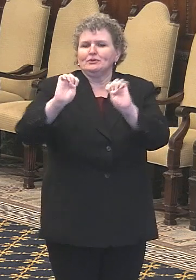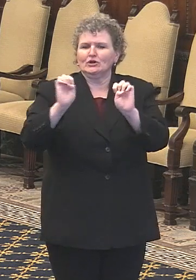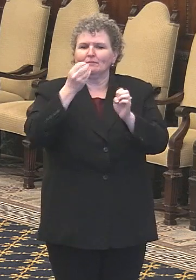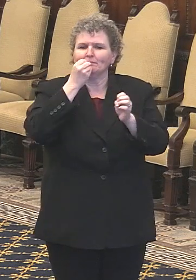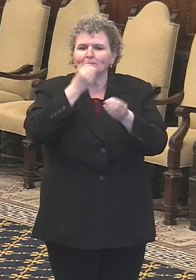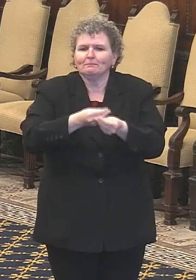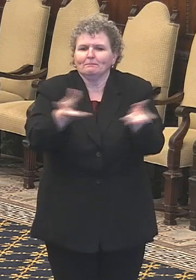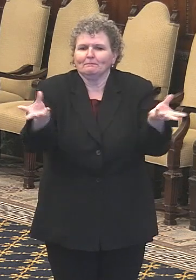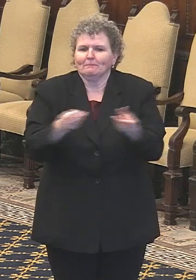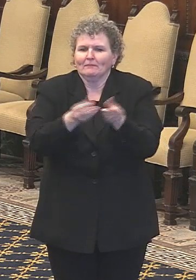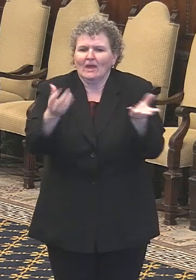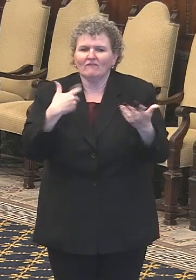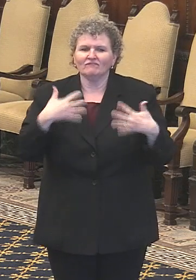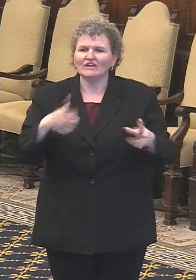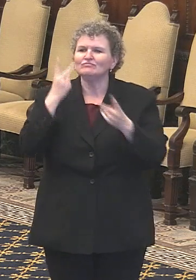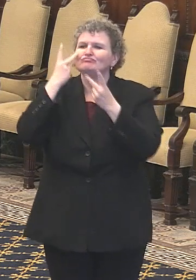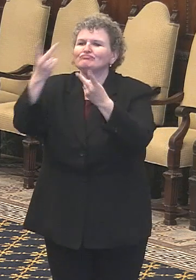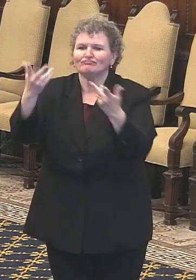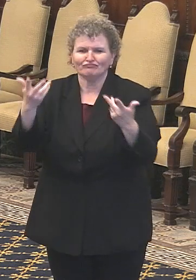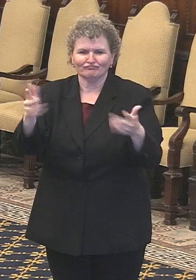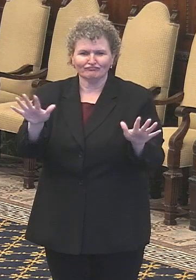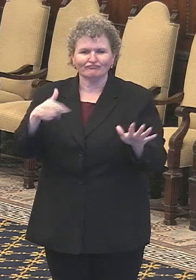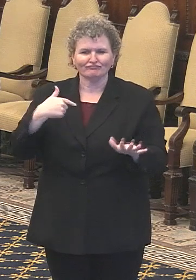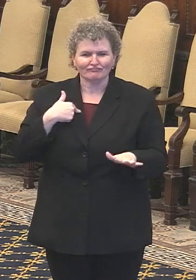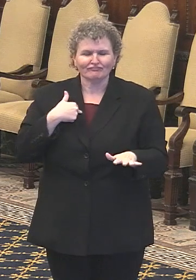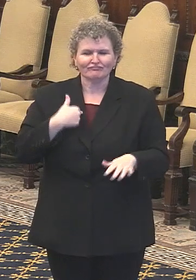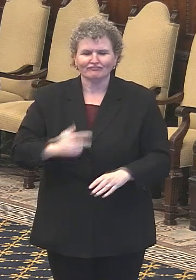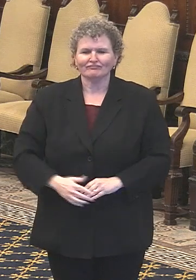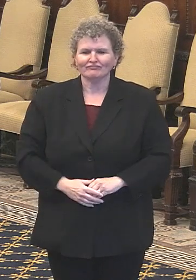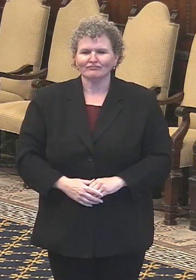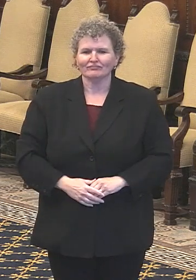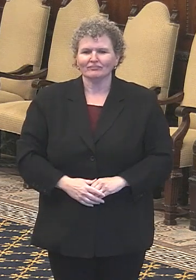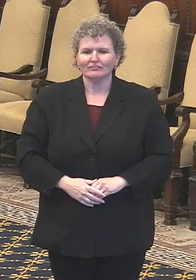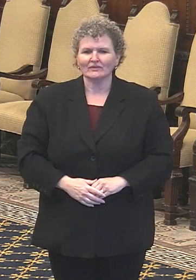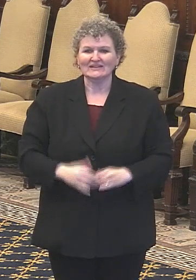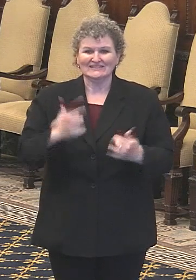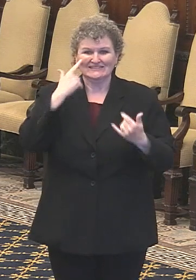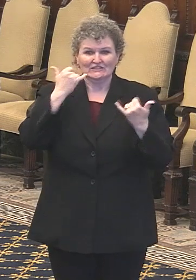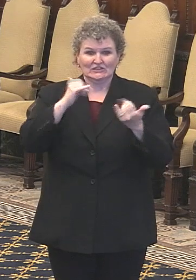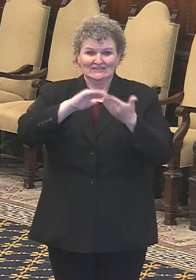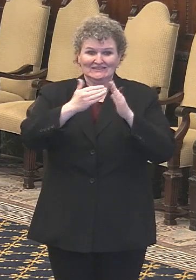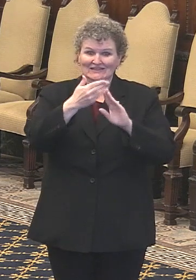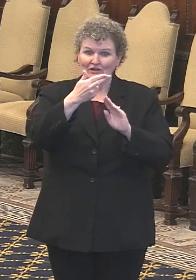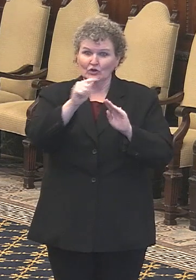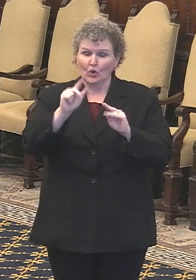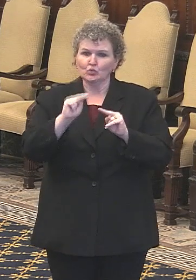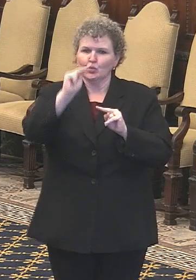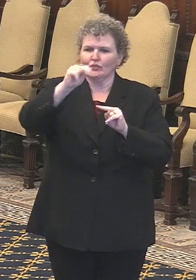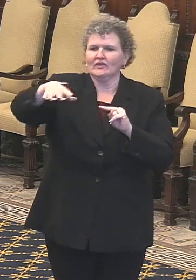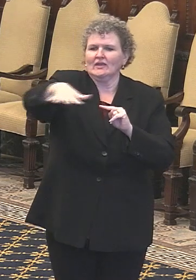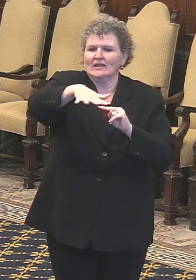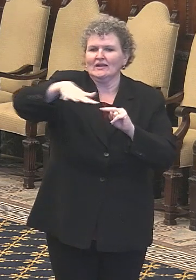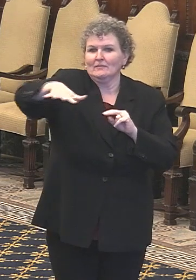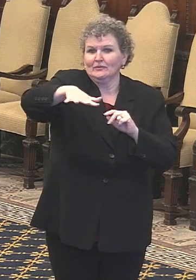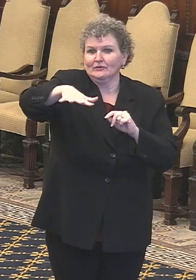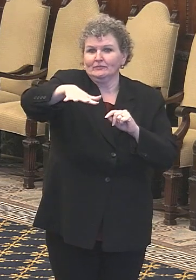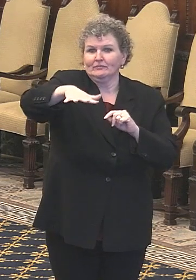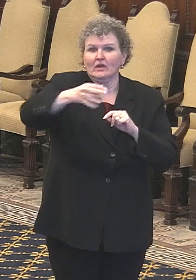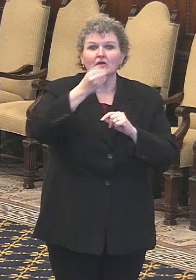COVID-19 pandemic. I was at the temporary emergency meal site on City Hall's North Apron, where grab-and-go lunches are now